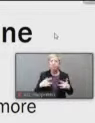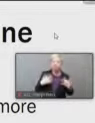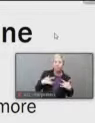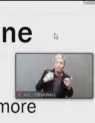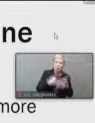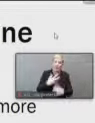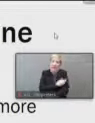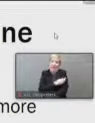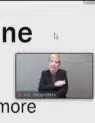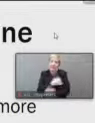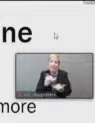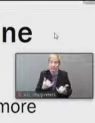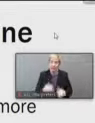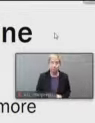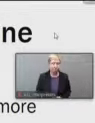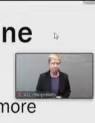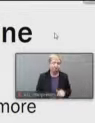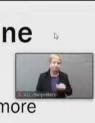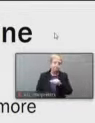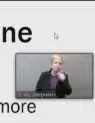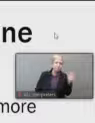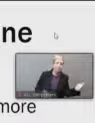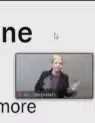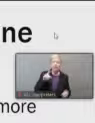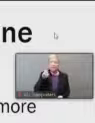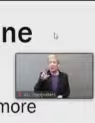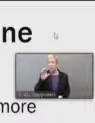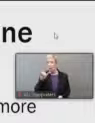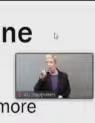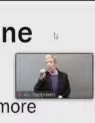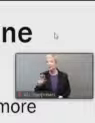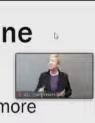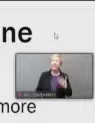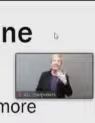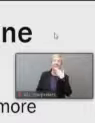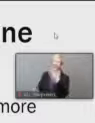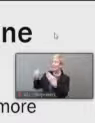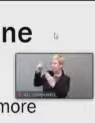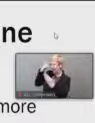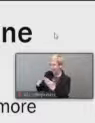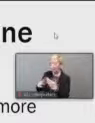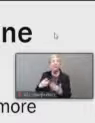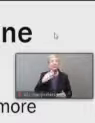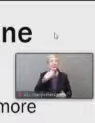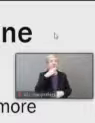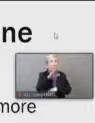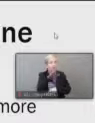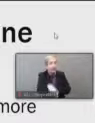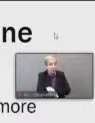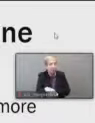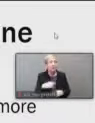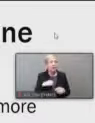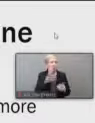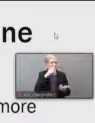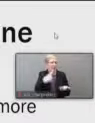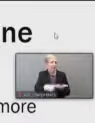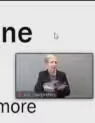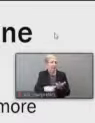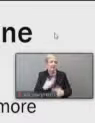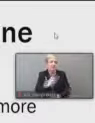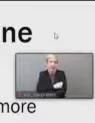today. Dr. Collins. Yes, thank you, Governor. Well, good afternoon. I want to discuss with you where we are with